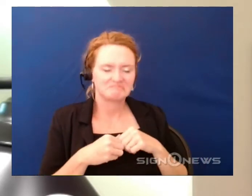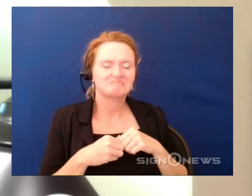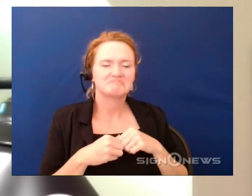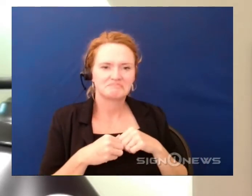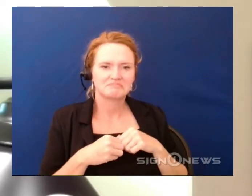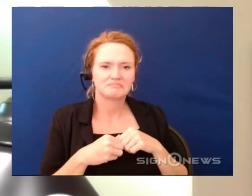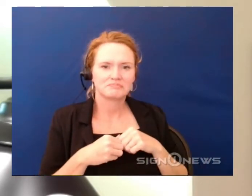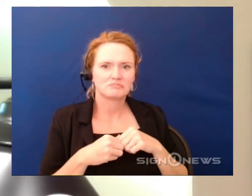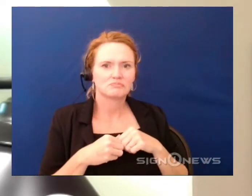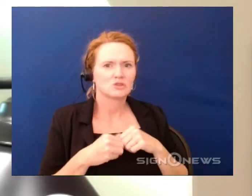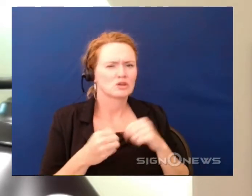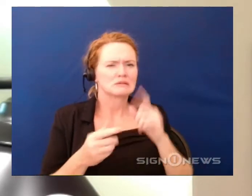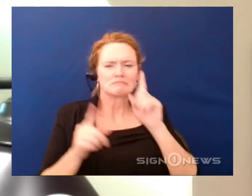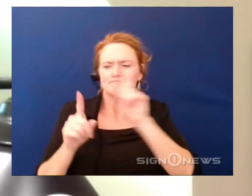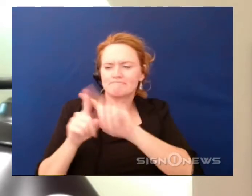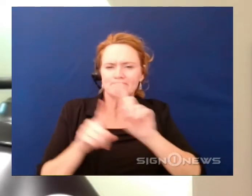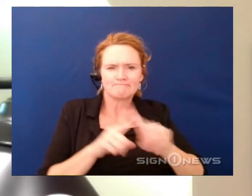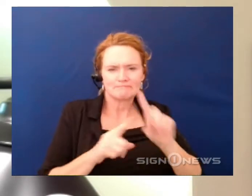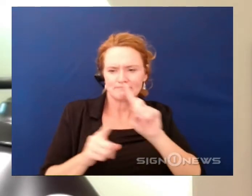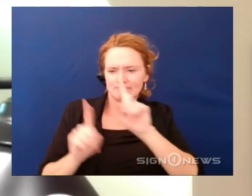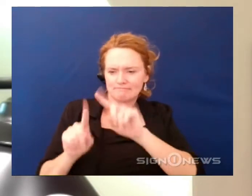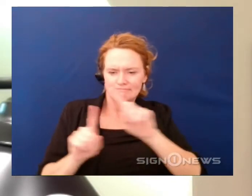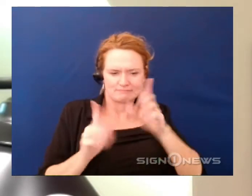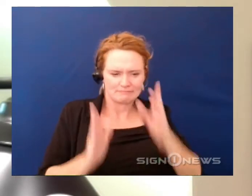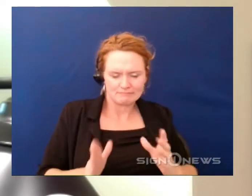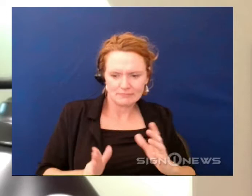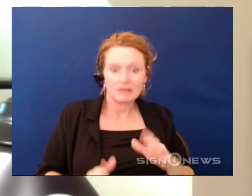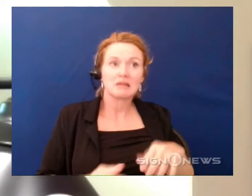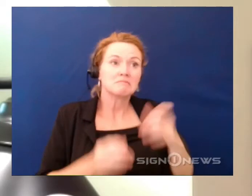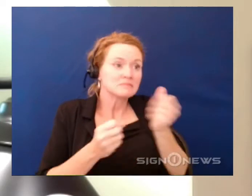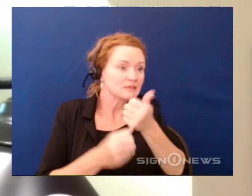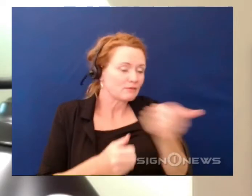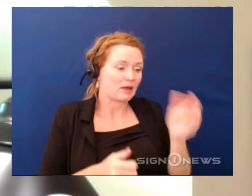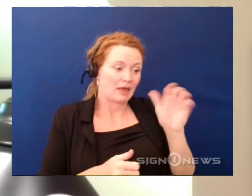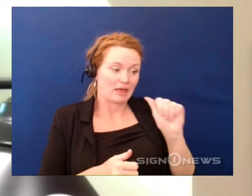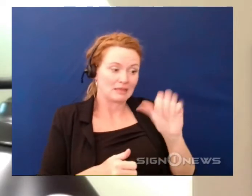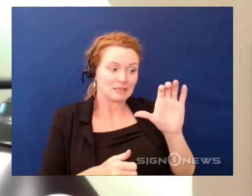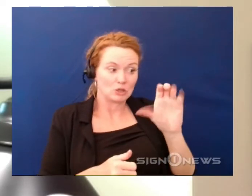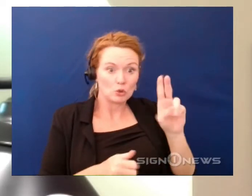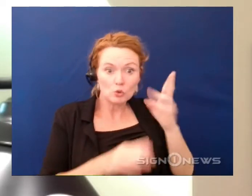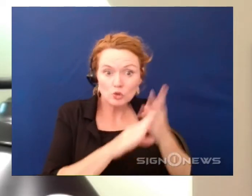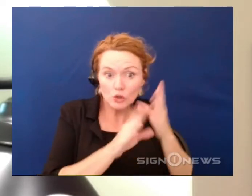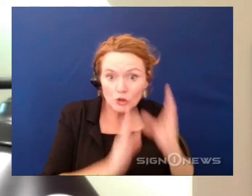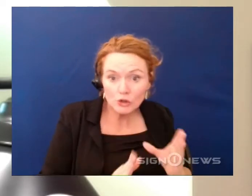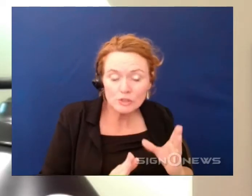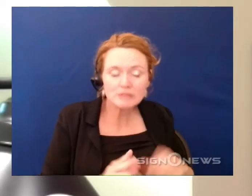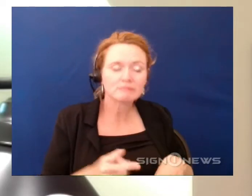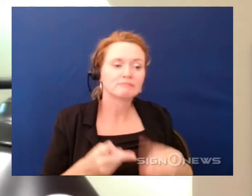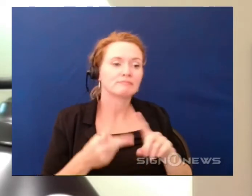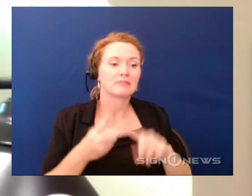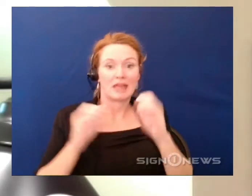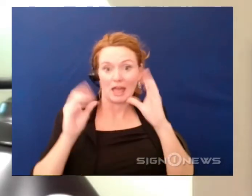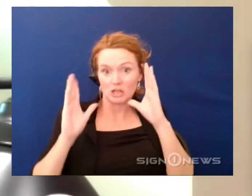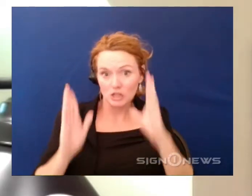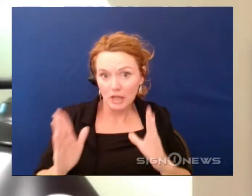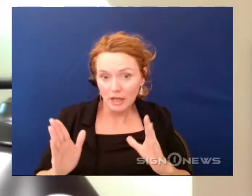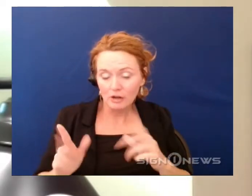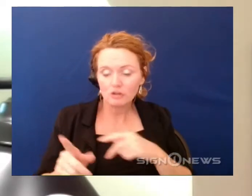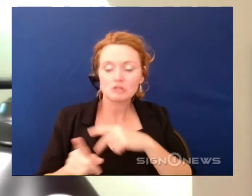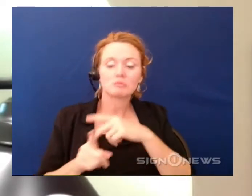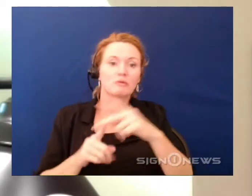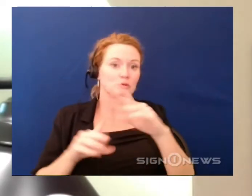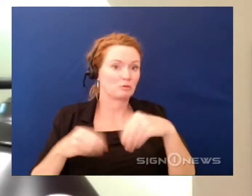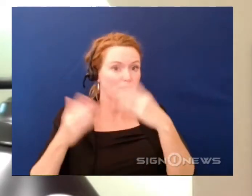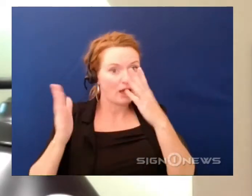We have a very good mix of attendees today: full-time AAC users, family members of full-time AAC users, educators, professional service